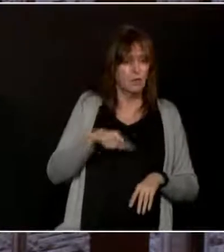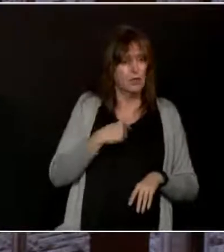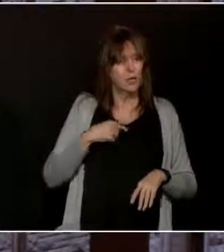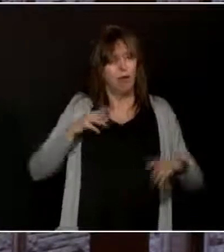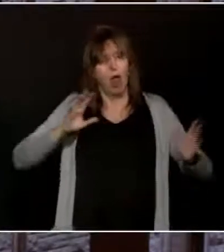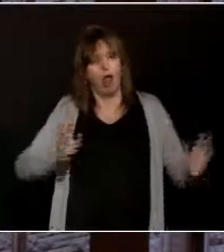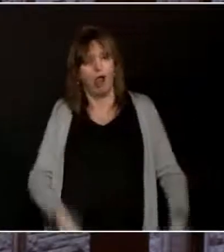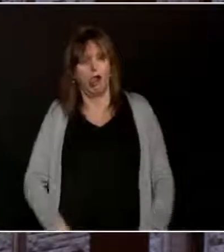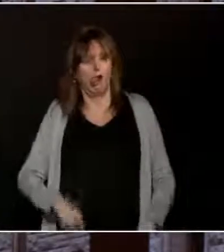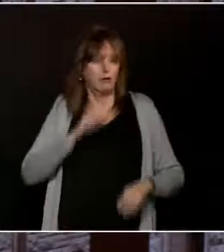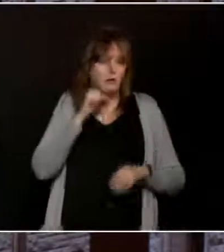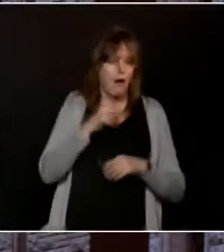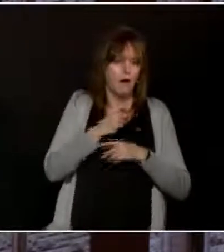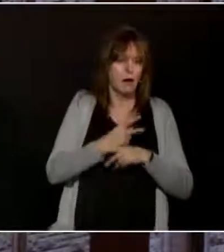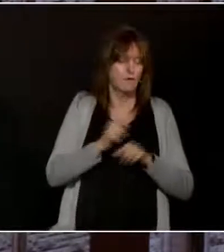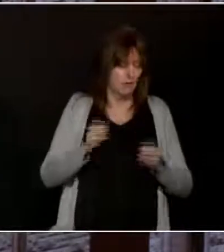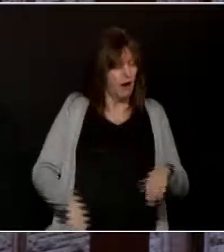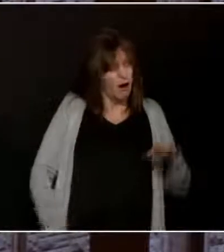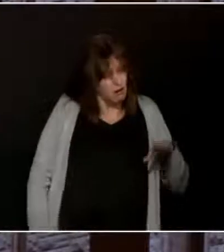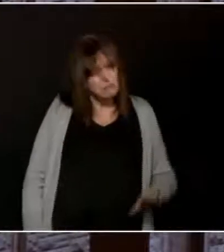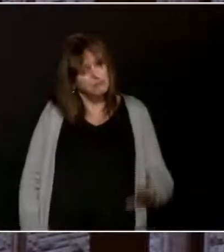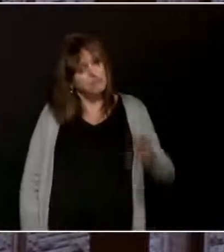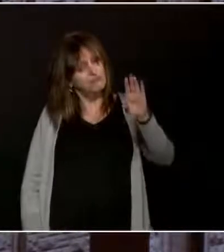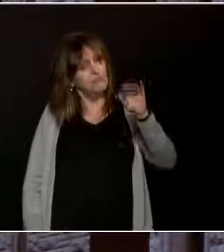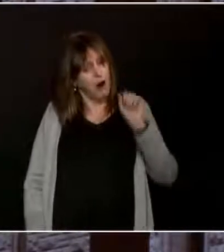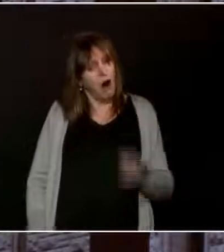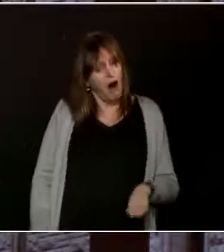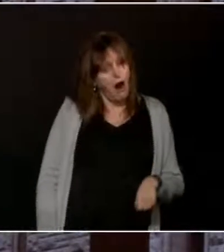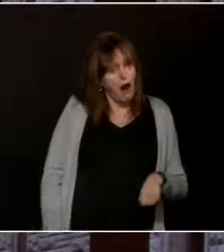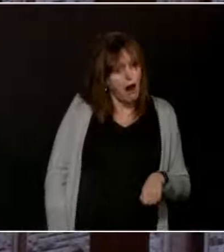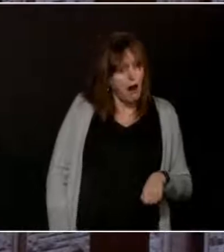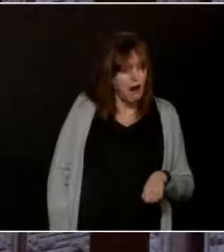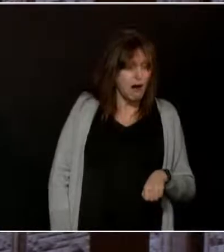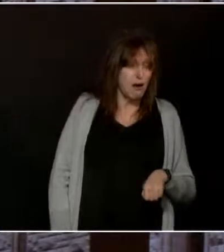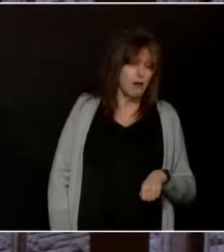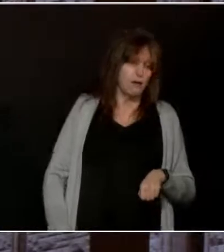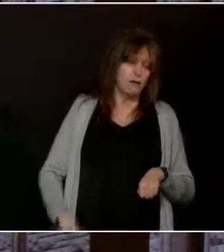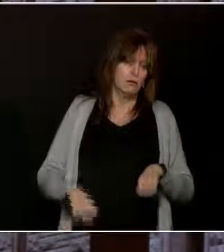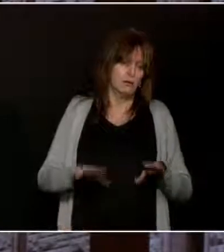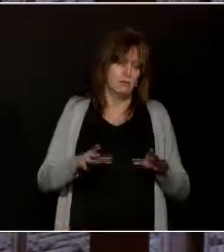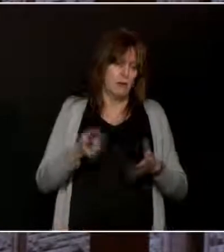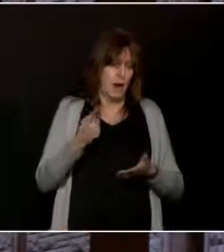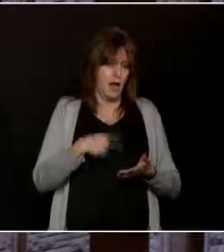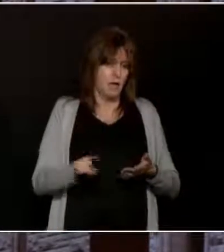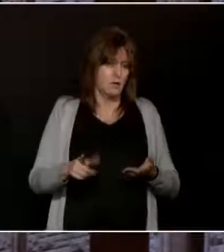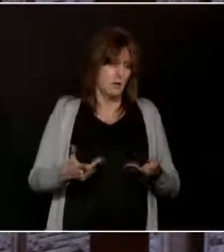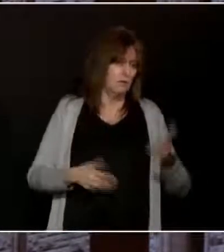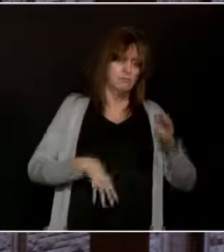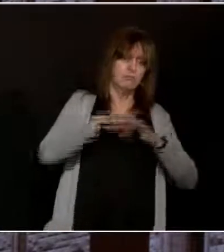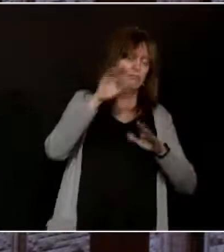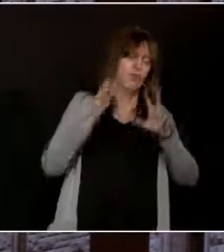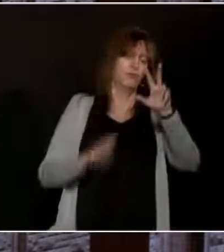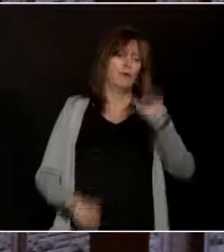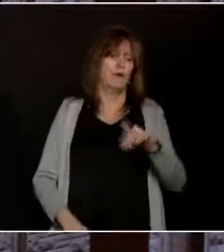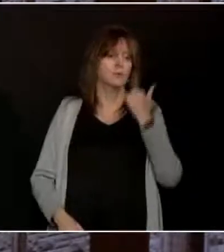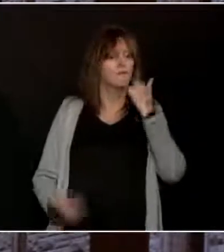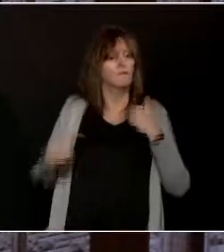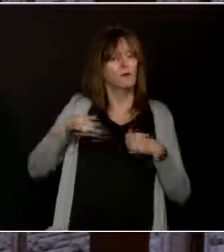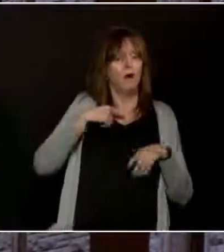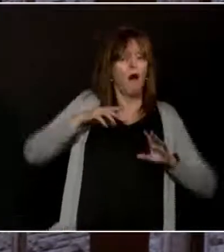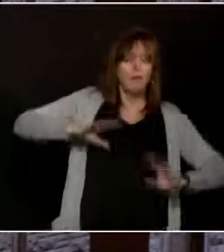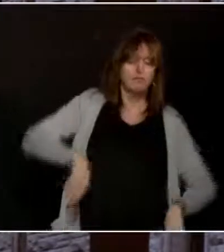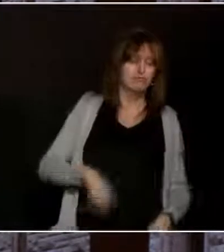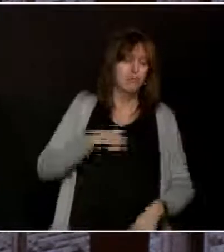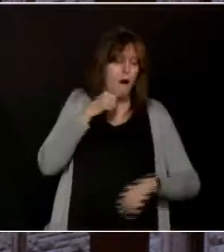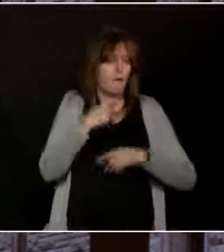level up to 3,000 cases a day by the middle next week. But right now, I think everybody's doing well and we're